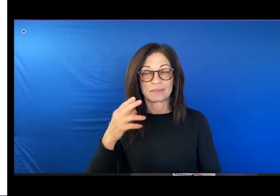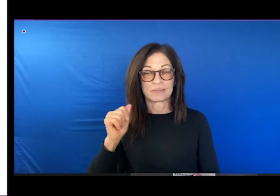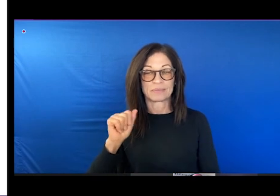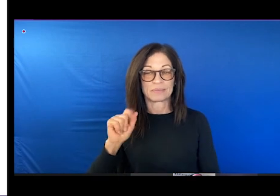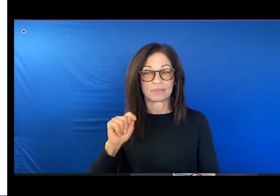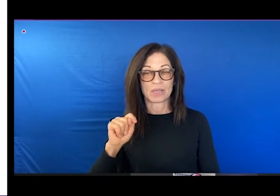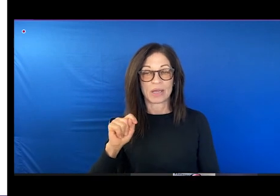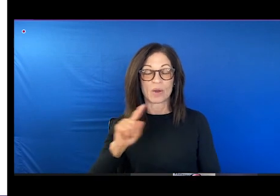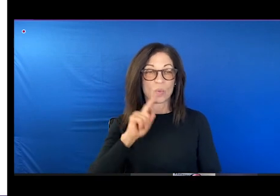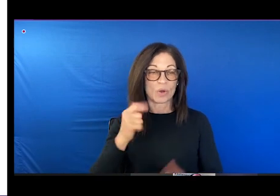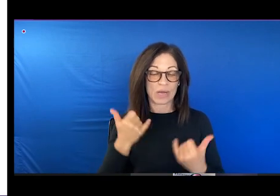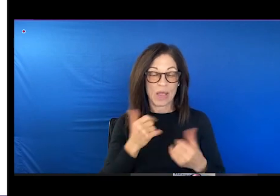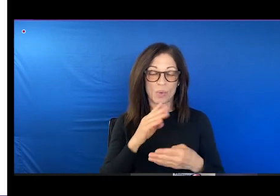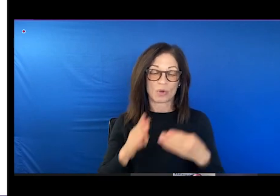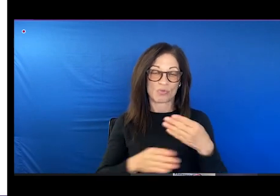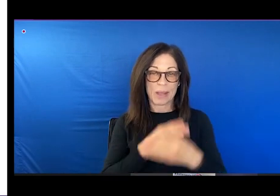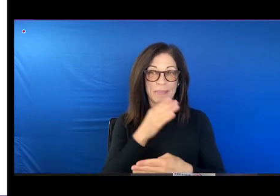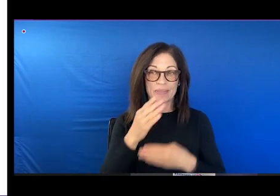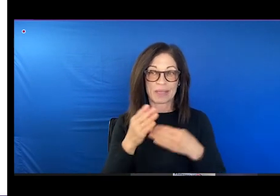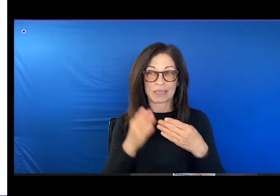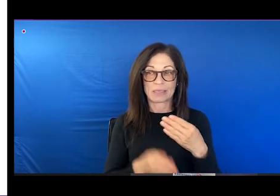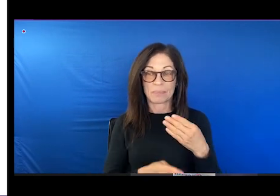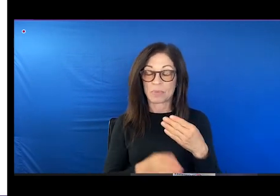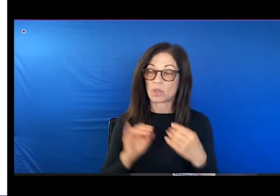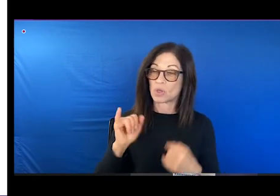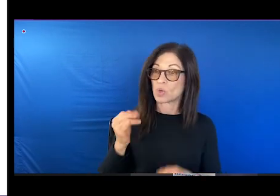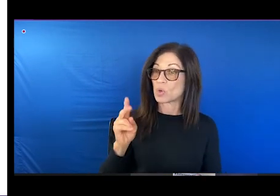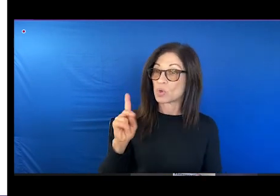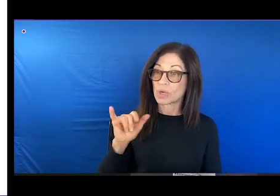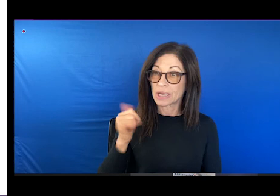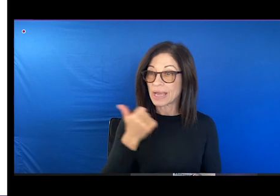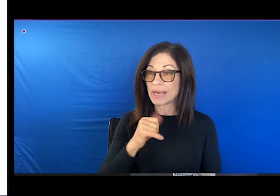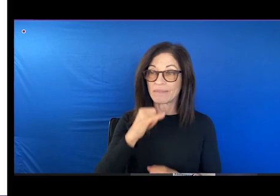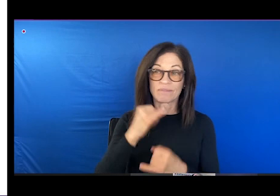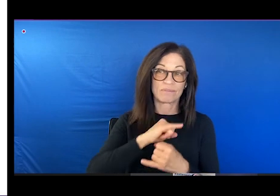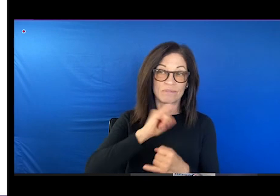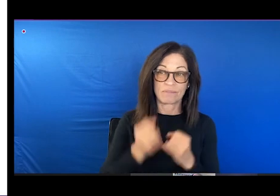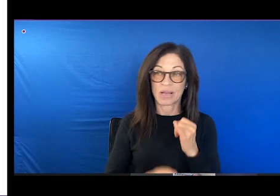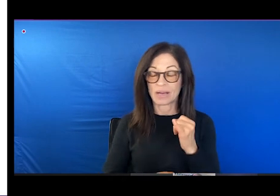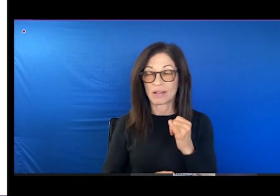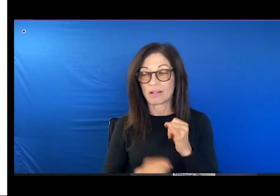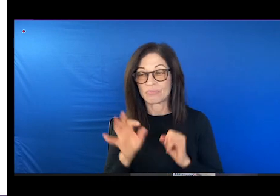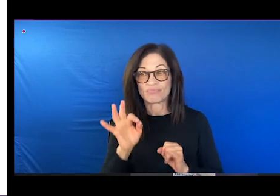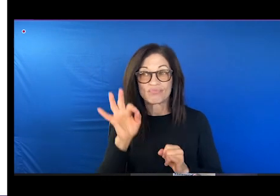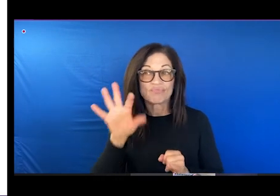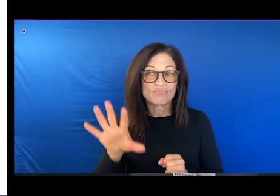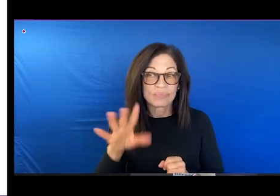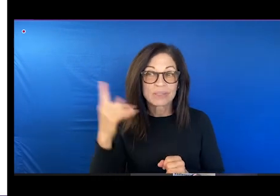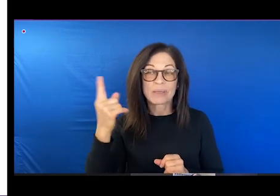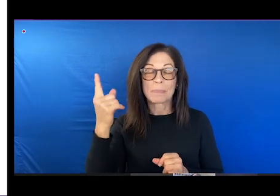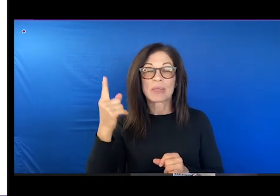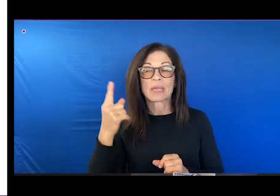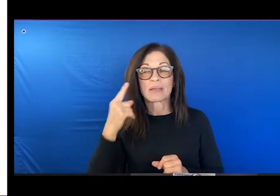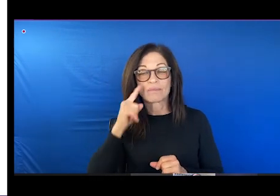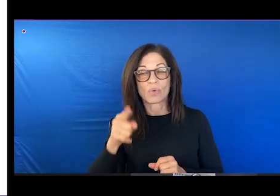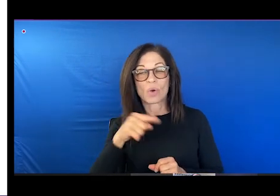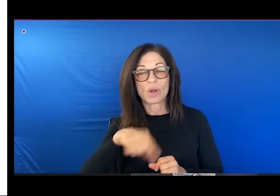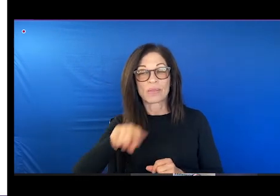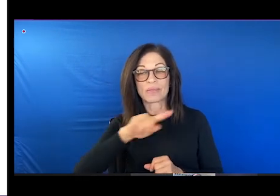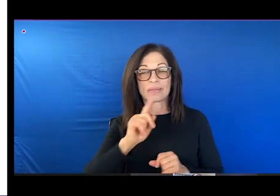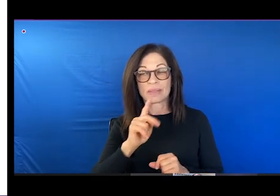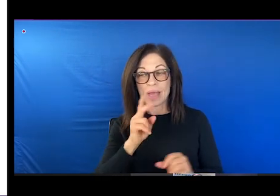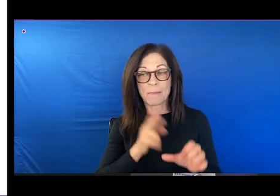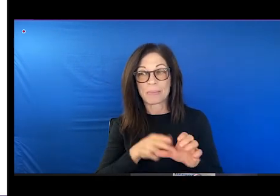type it in the chat. We're wrapping things up here. Judy, do you have any other final words of wisdom, a final nugget